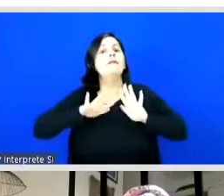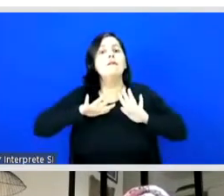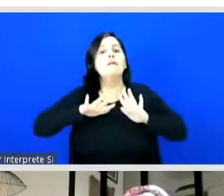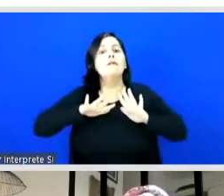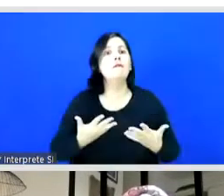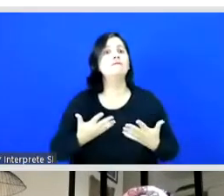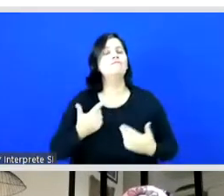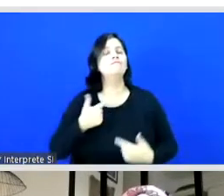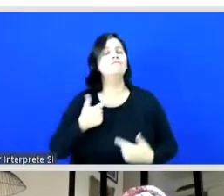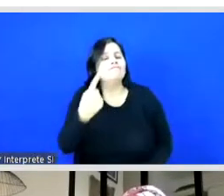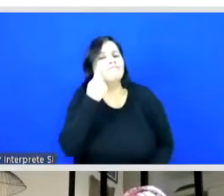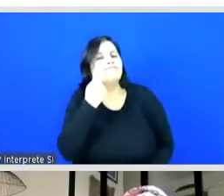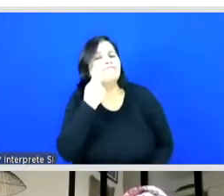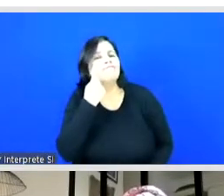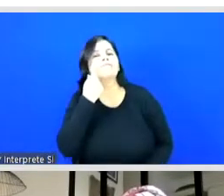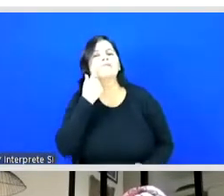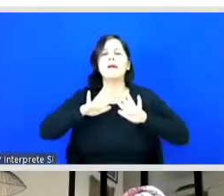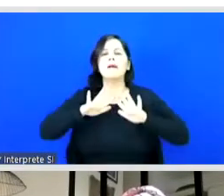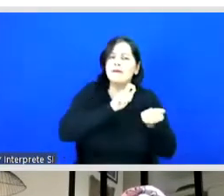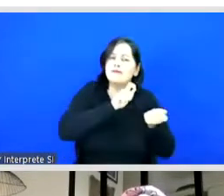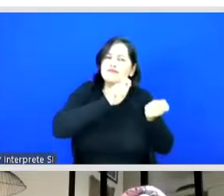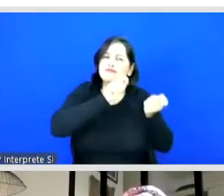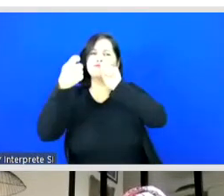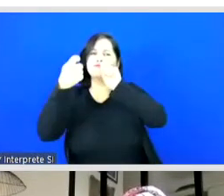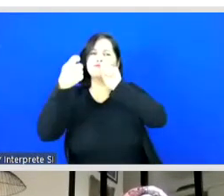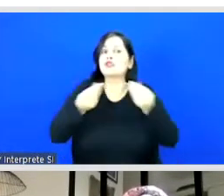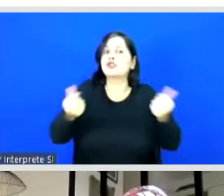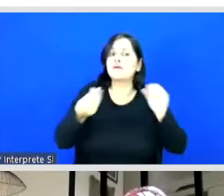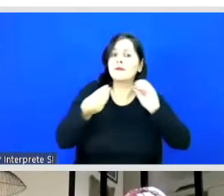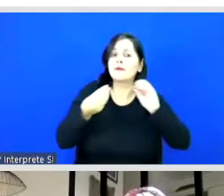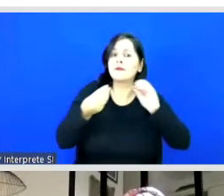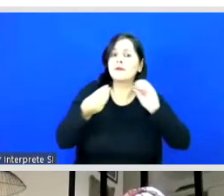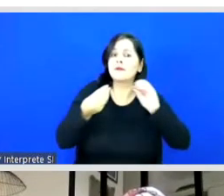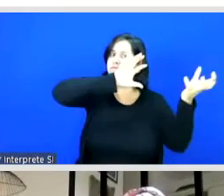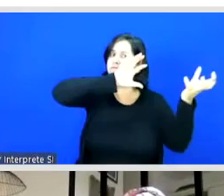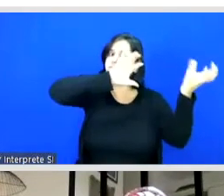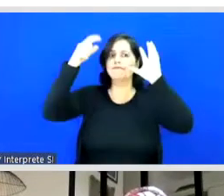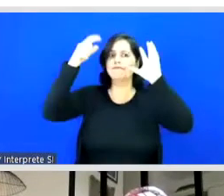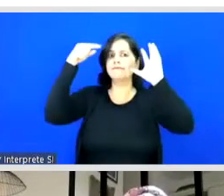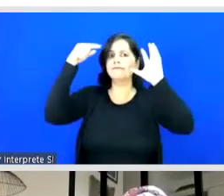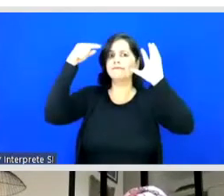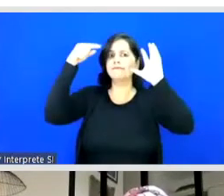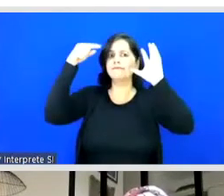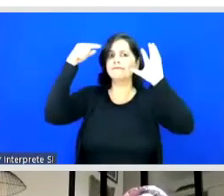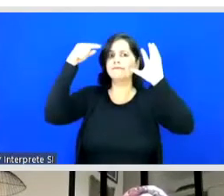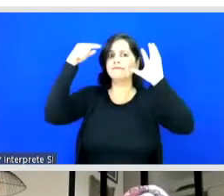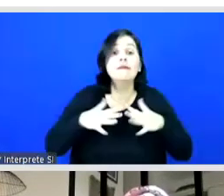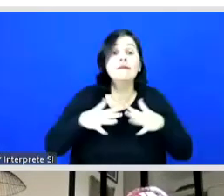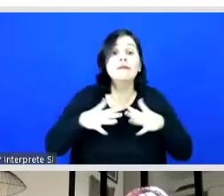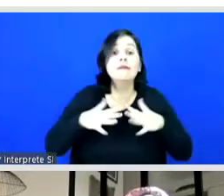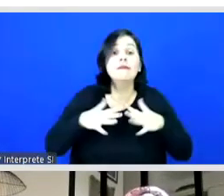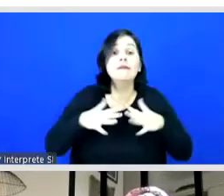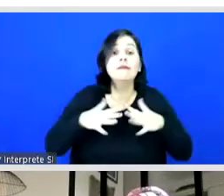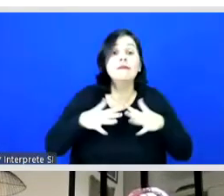life and livelihood. It is so sad to see when we come to the international level, it is completely disconnected with